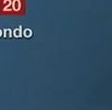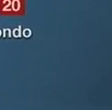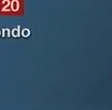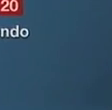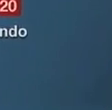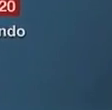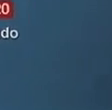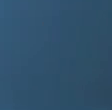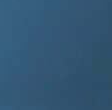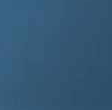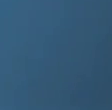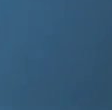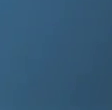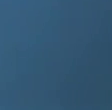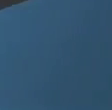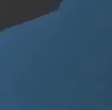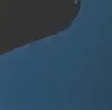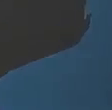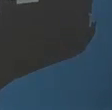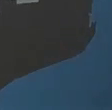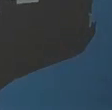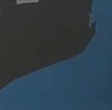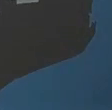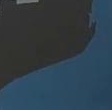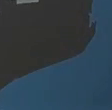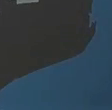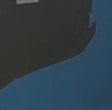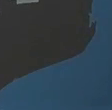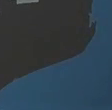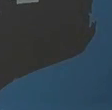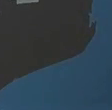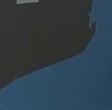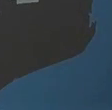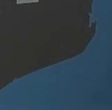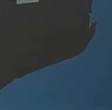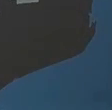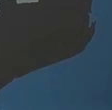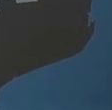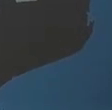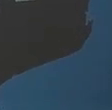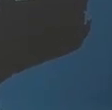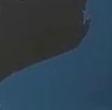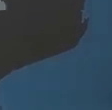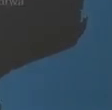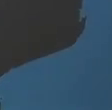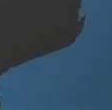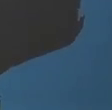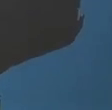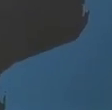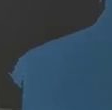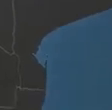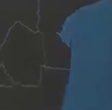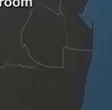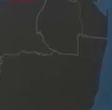Mpumalanga, a mild 23 for the high in Mbombela. A sunny one is forecast across much of Limpopo, where it's going to stay warm in most areas